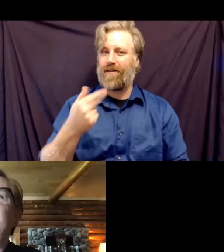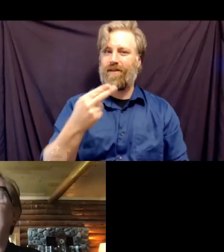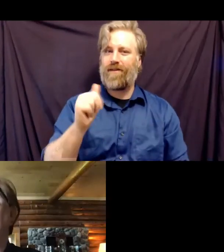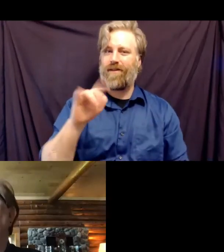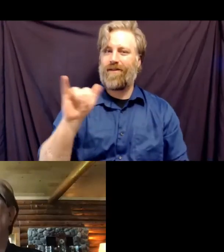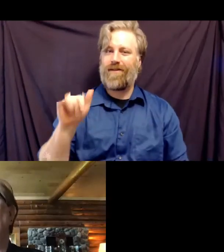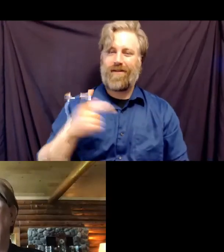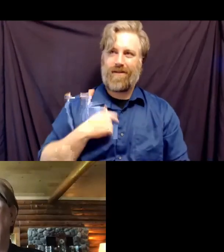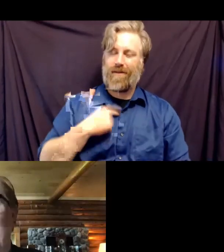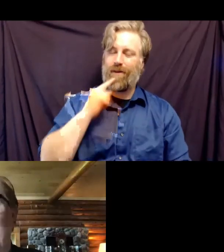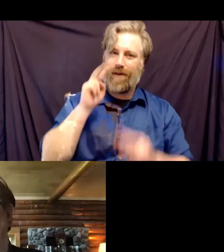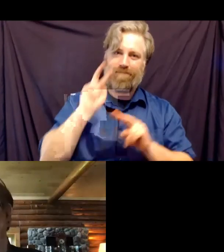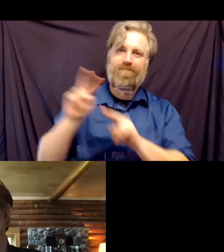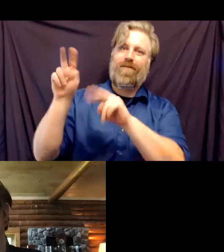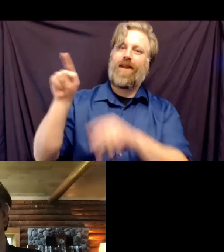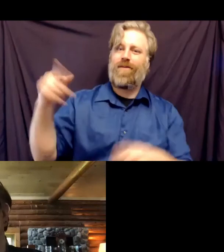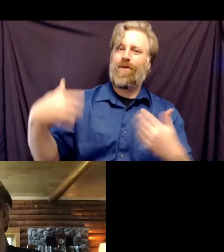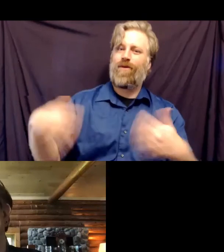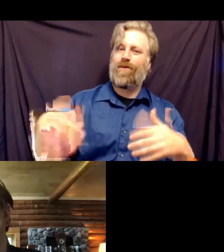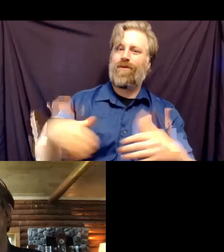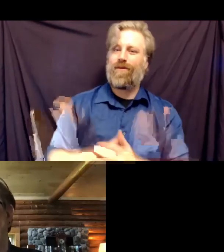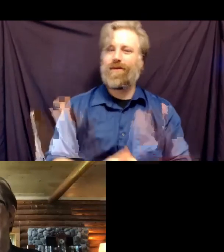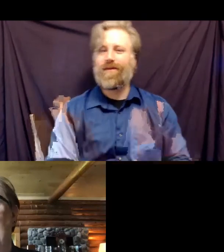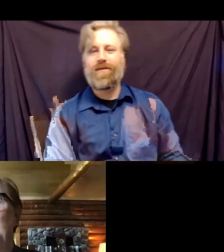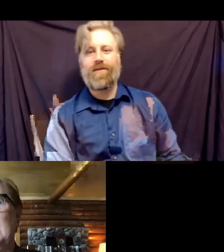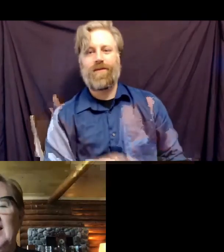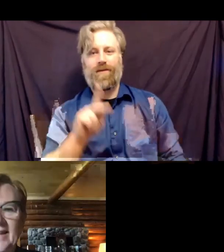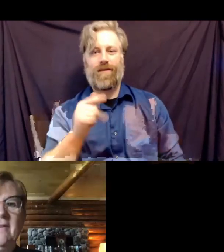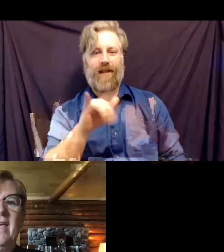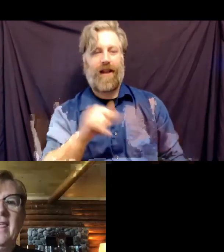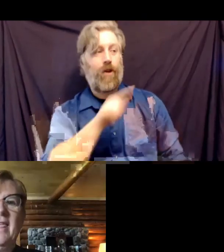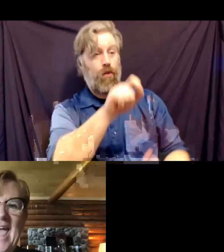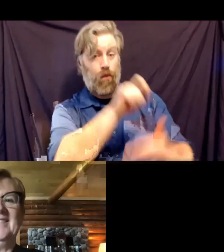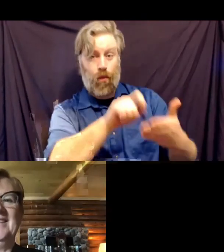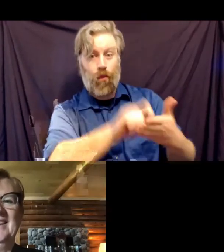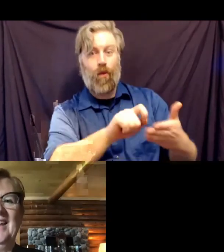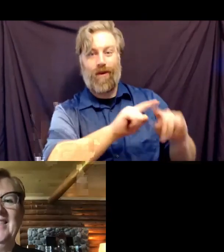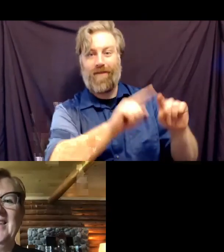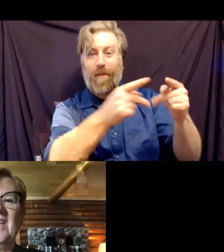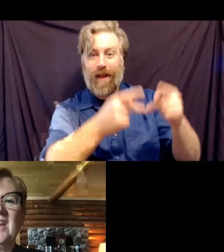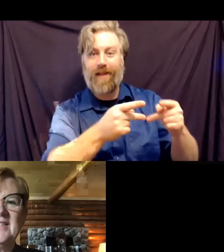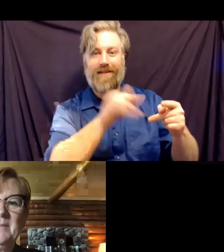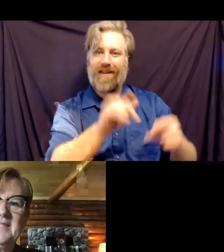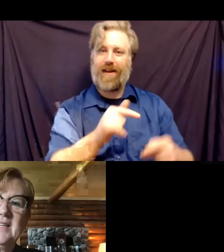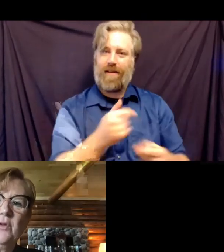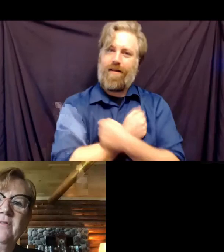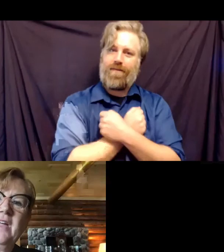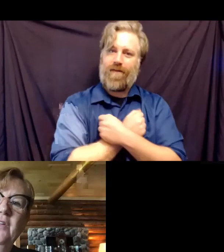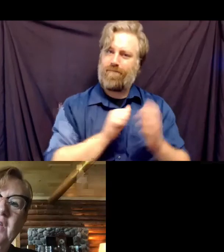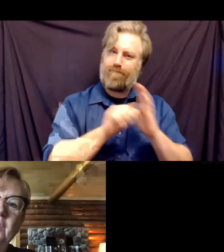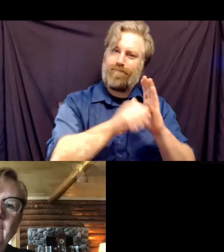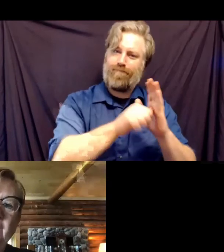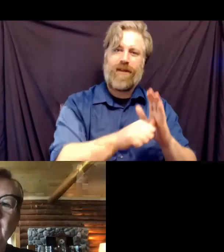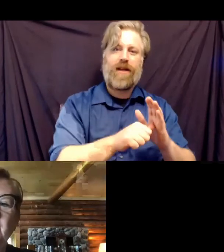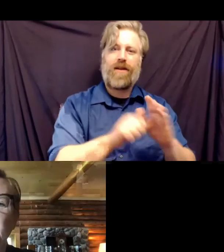And Jerry, you don't have that just written in so many places. You live that. I think that is a basic core value